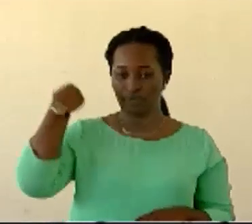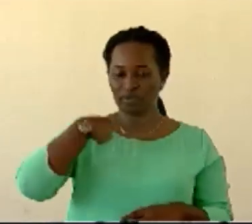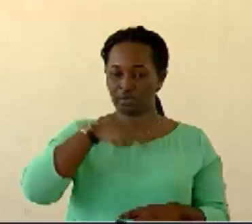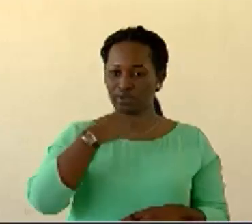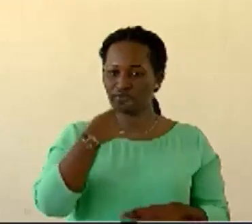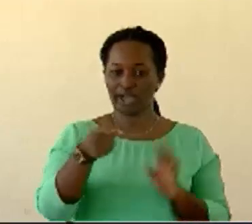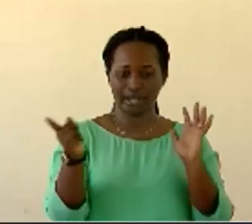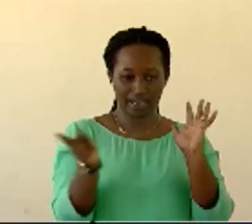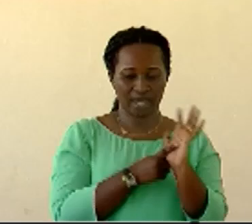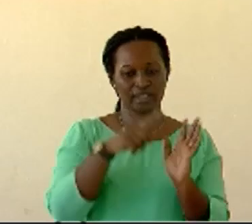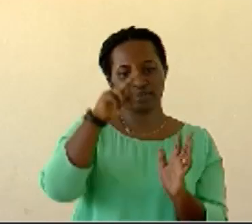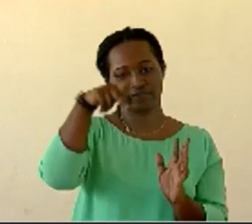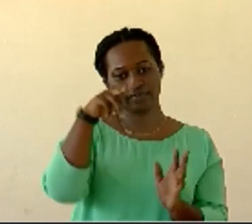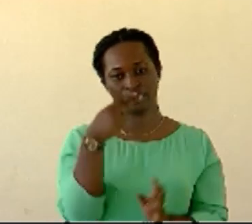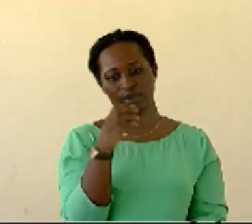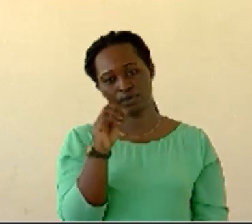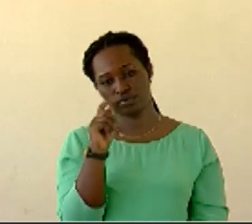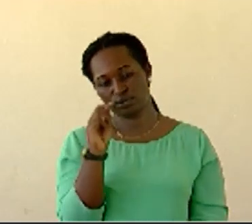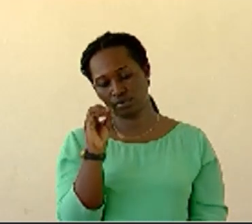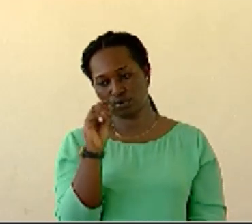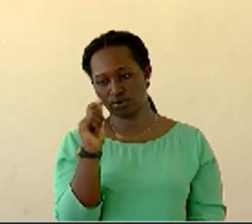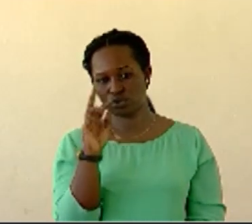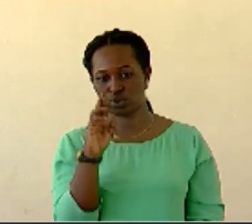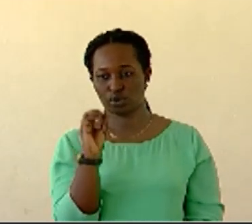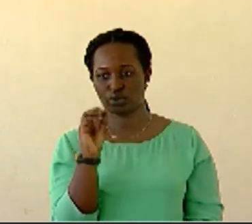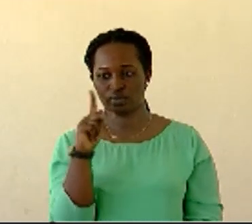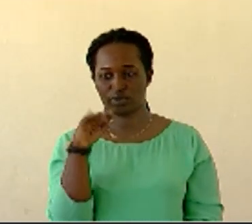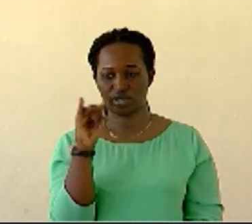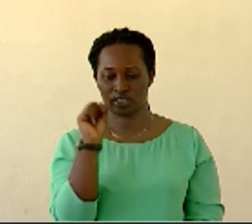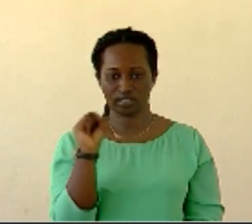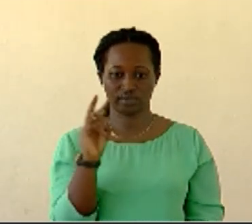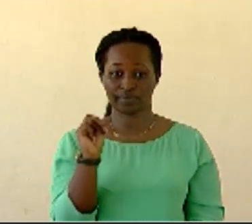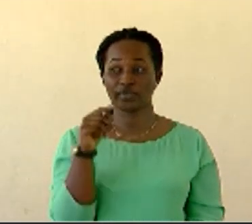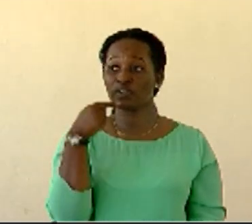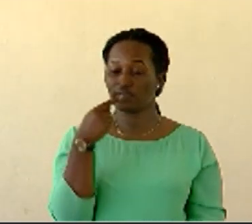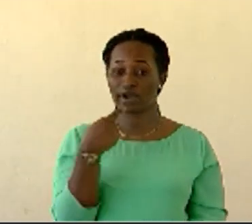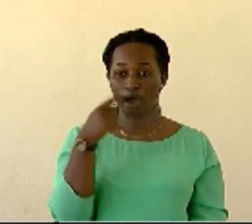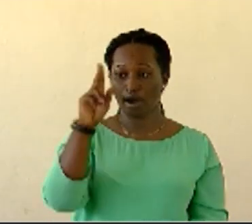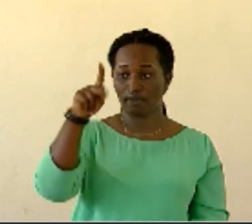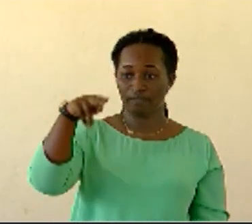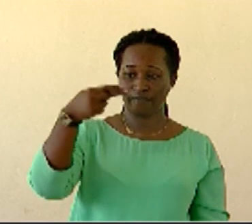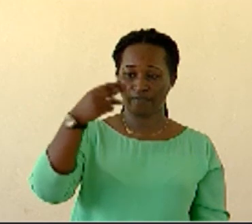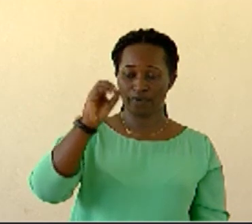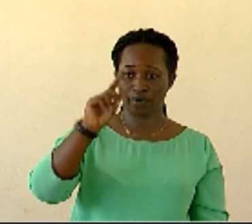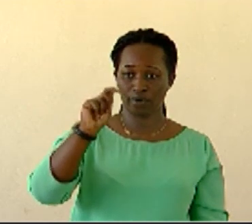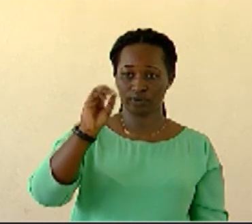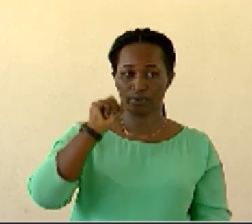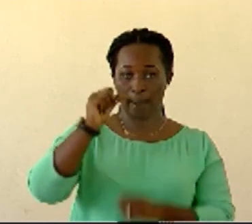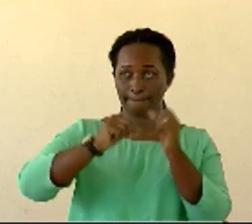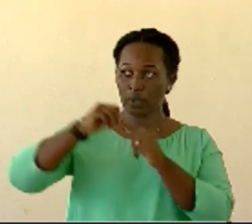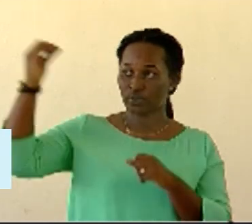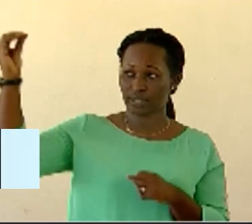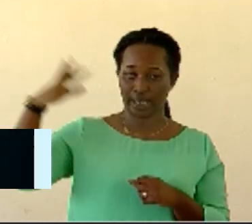phototropism. Because if we say phototropism, that means photo is about light. Let us say